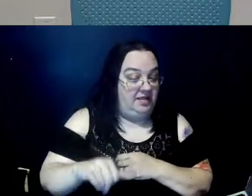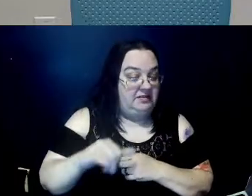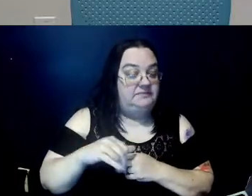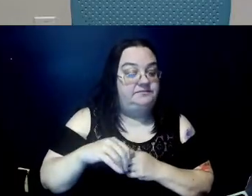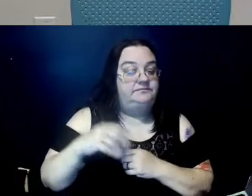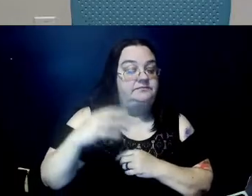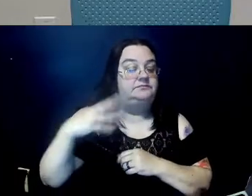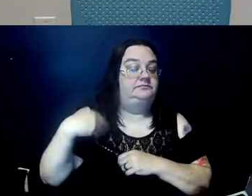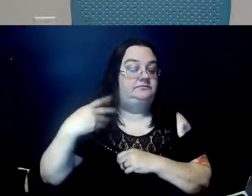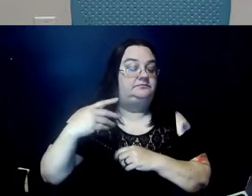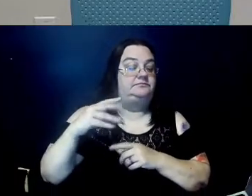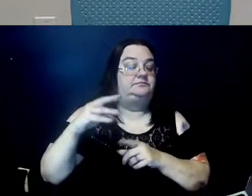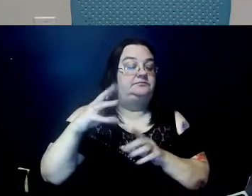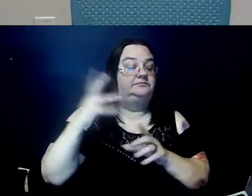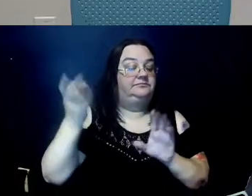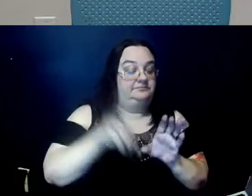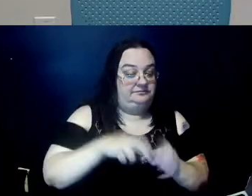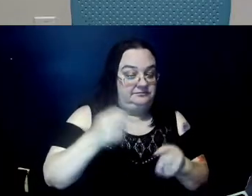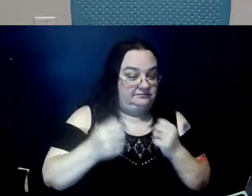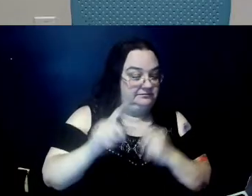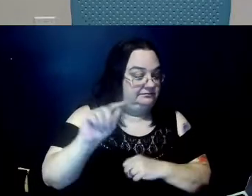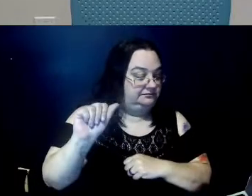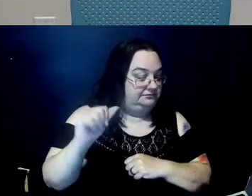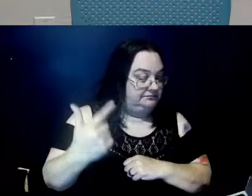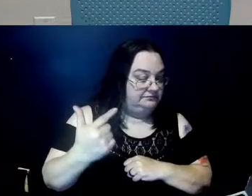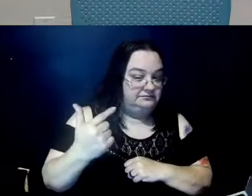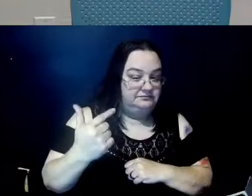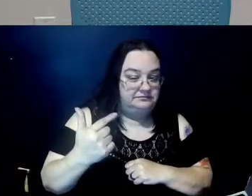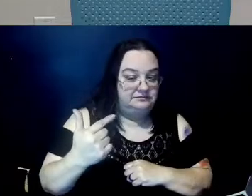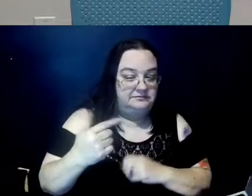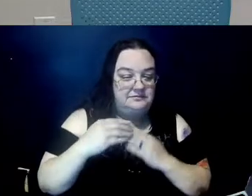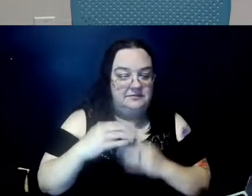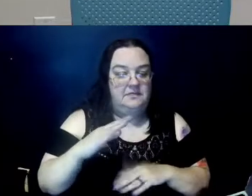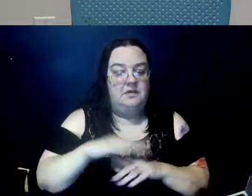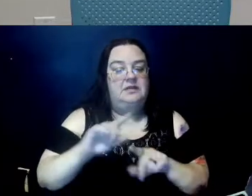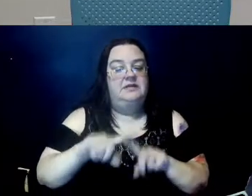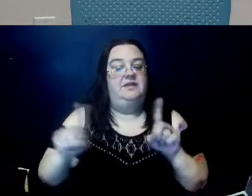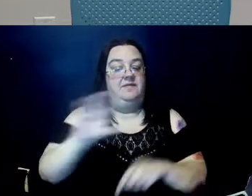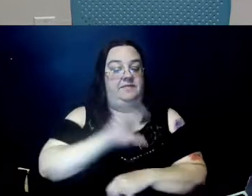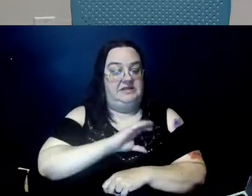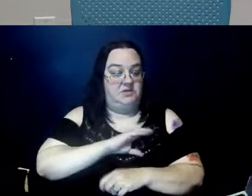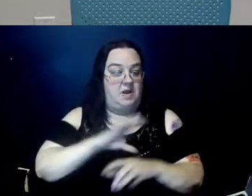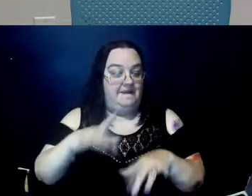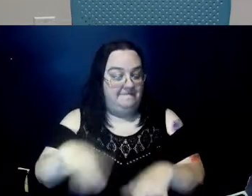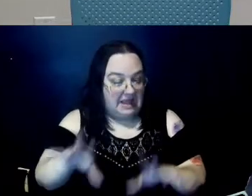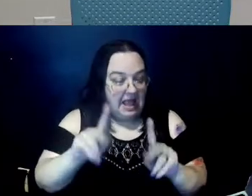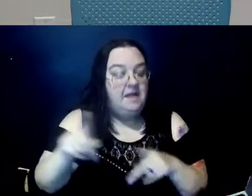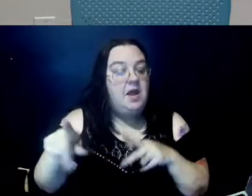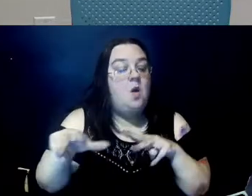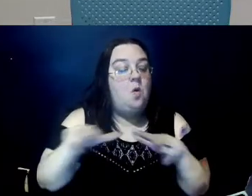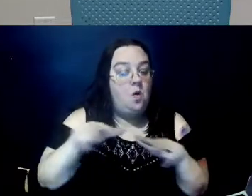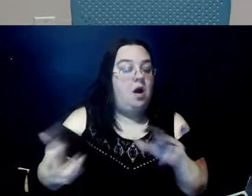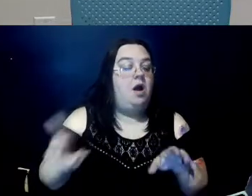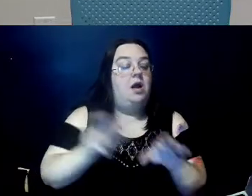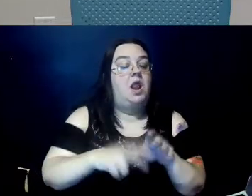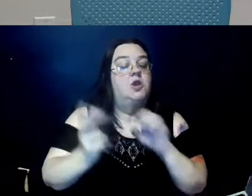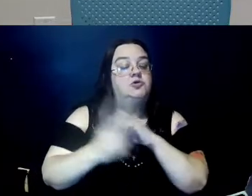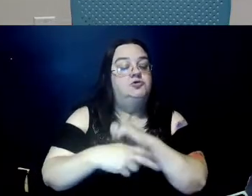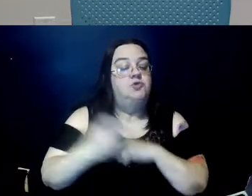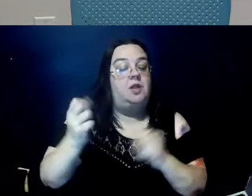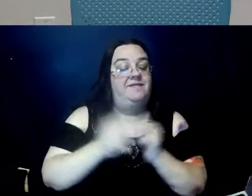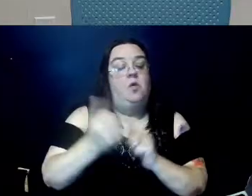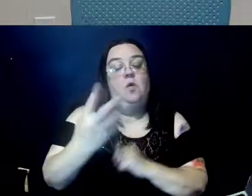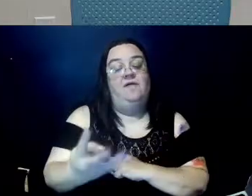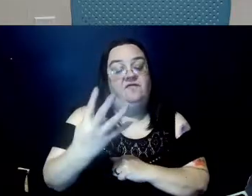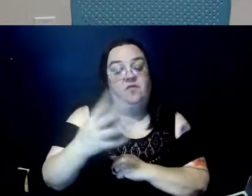different police car picked it up. He walked and got into a stolen vehicle with 4 other males. They got the car stopped